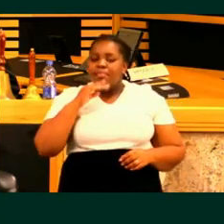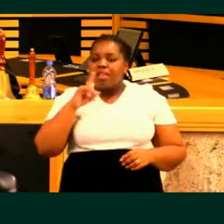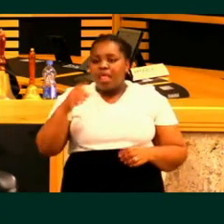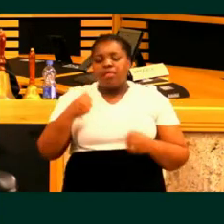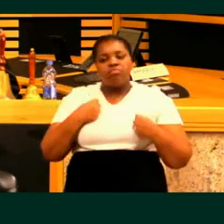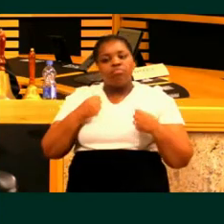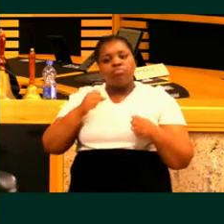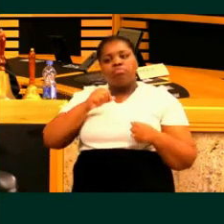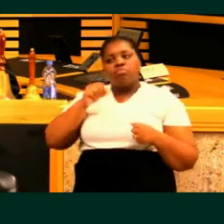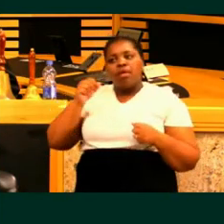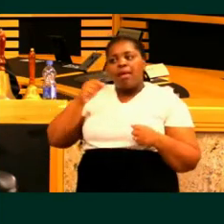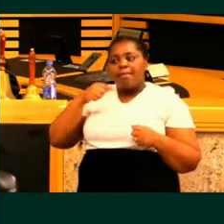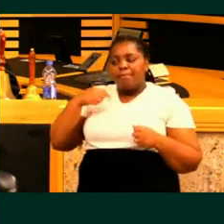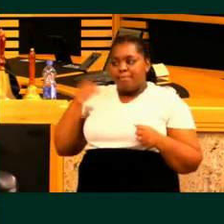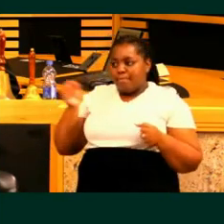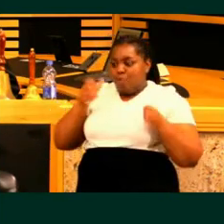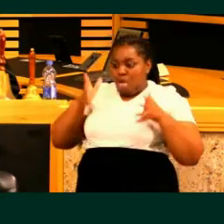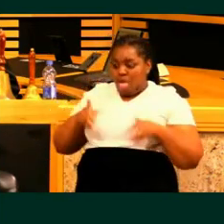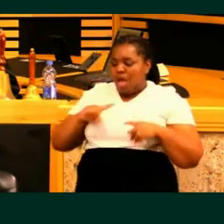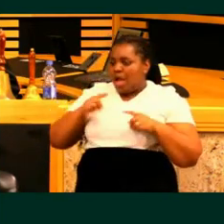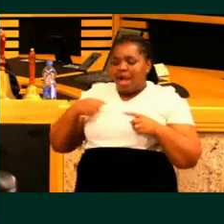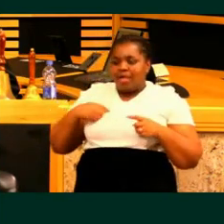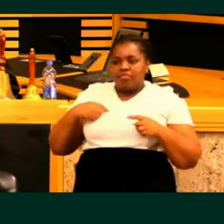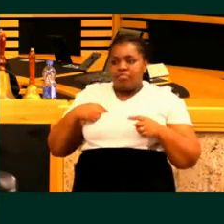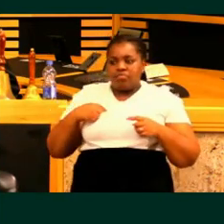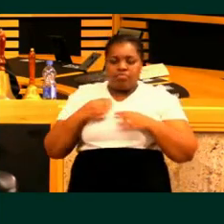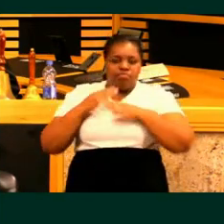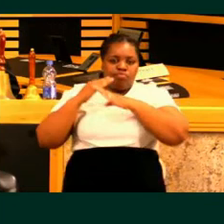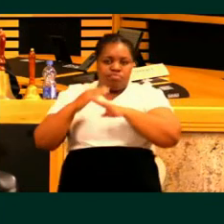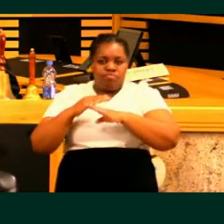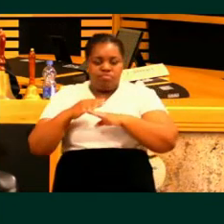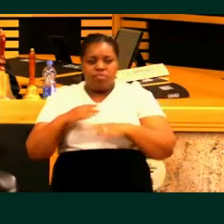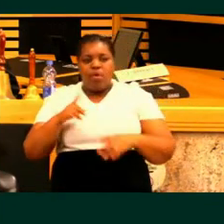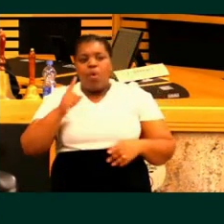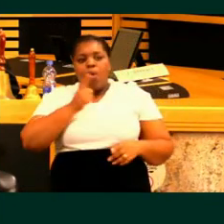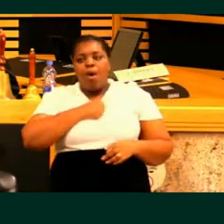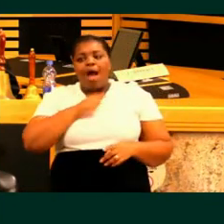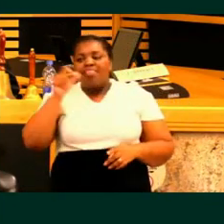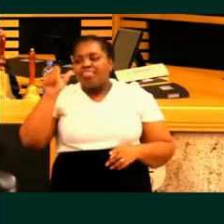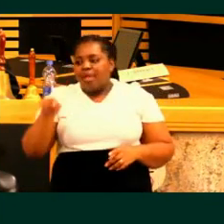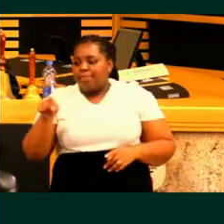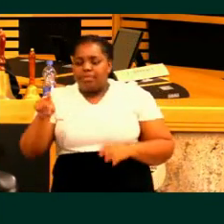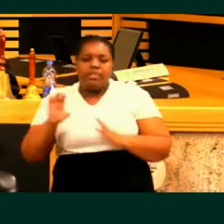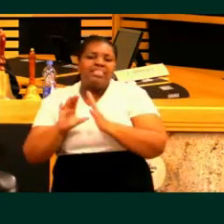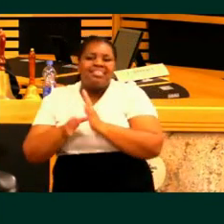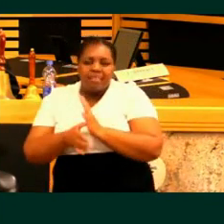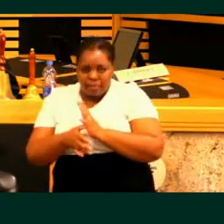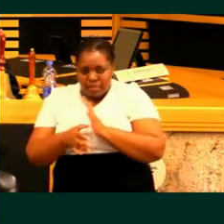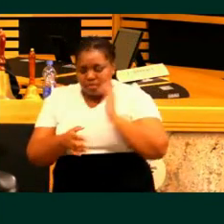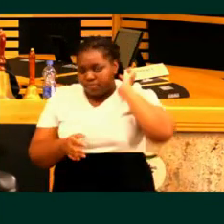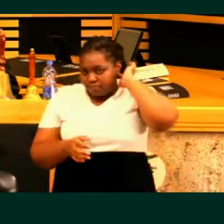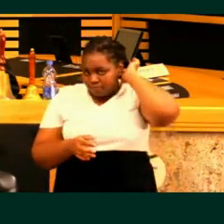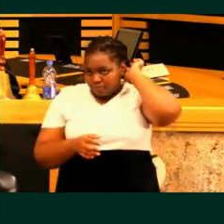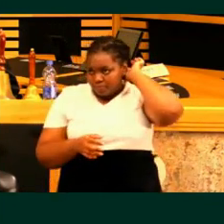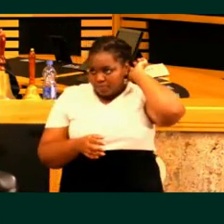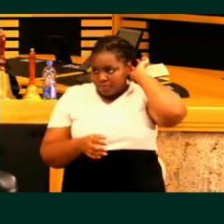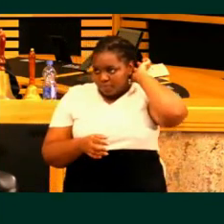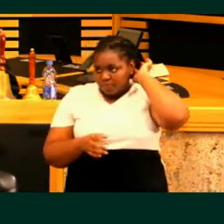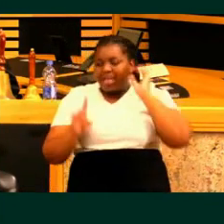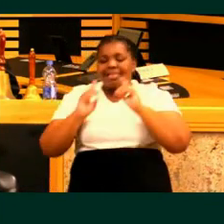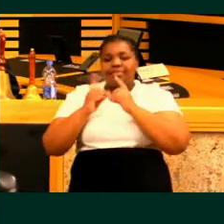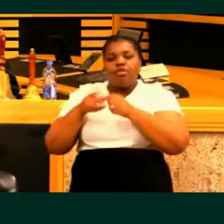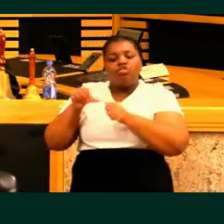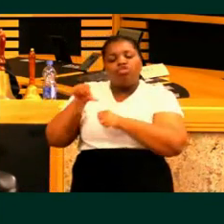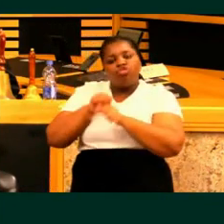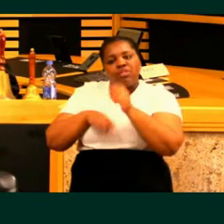may not discriminate against an employee merely due to the fact that the employee is disabled the Department of Social